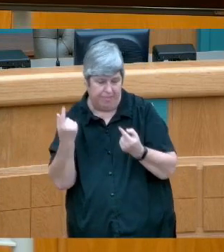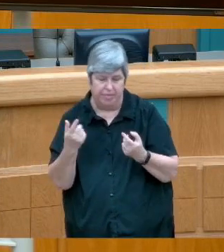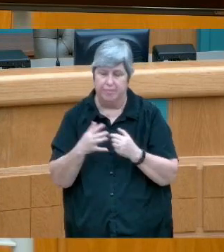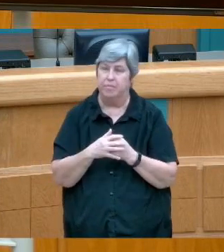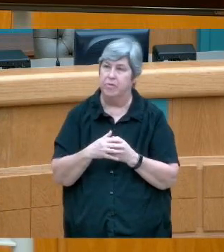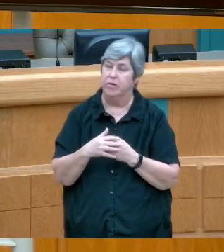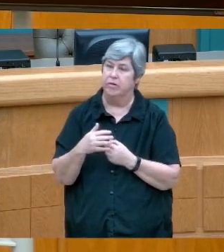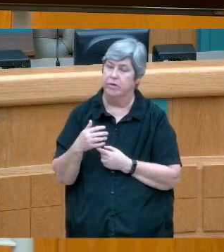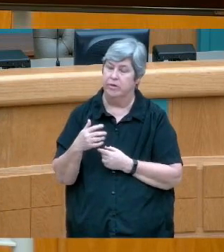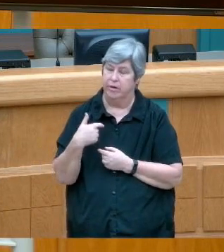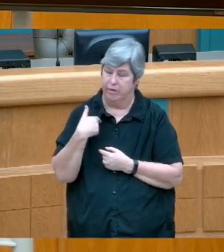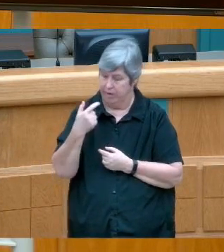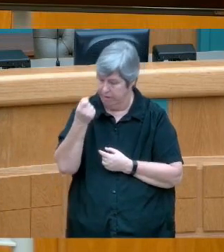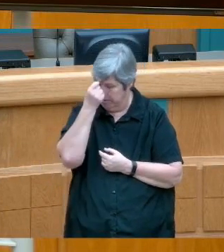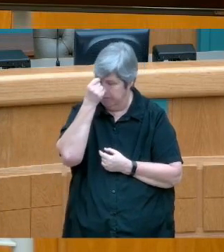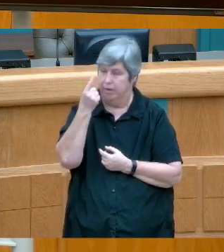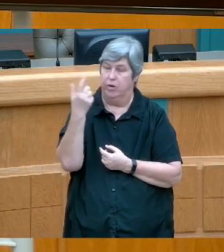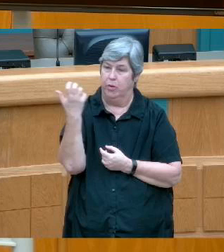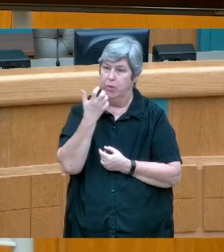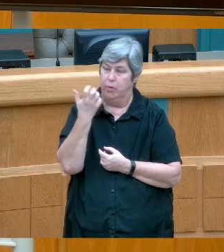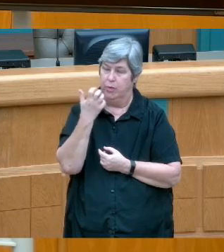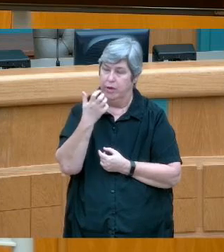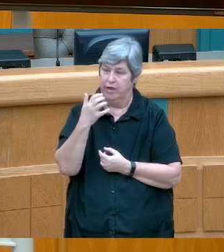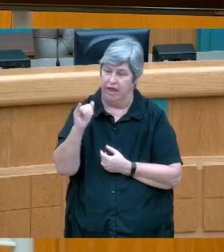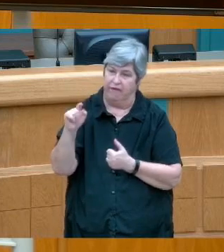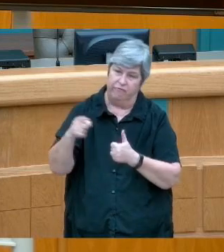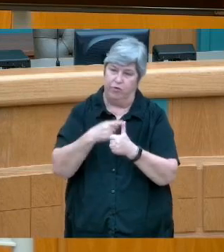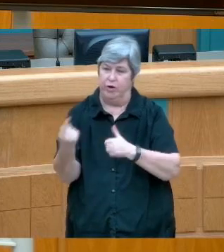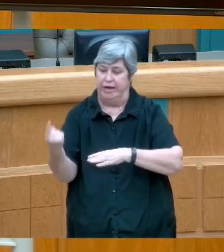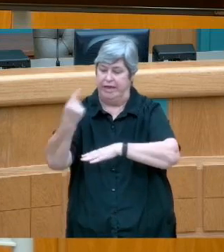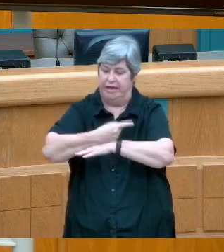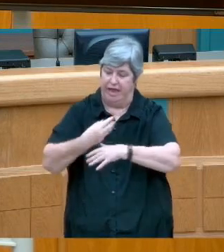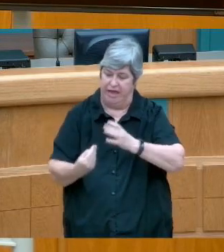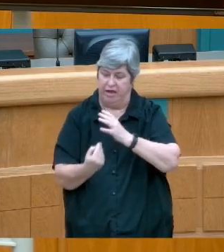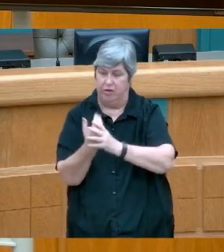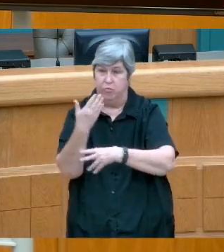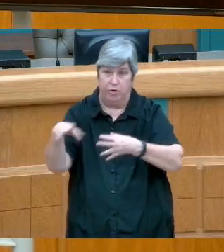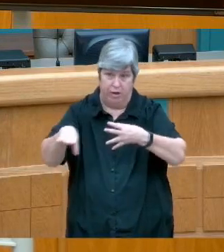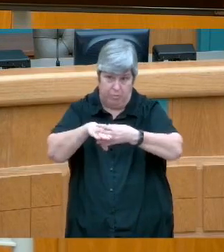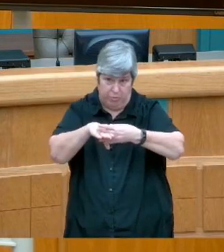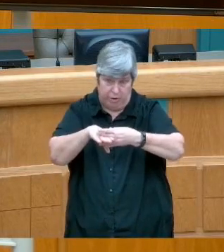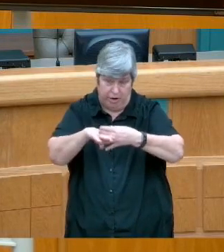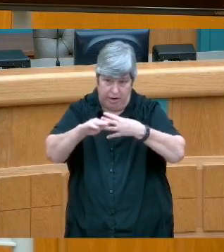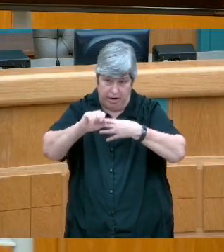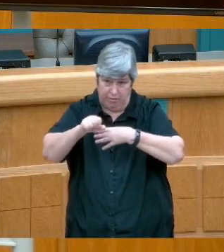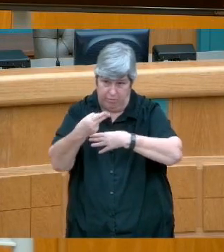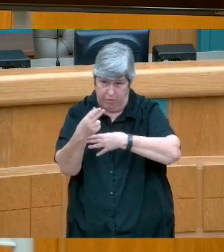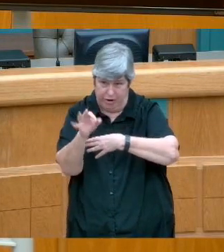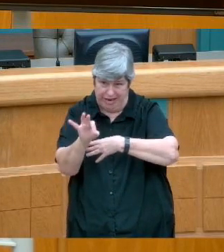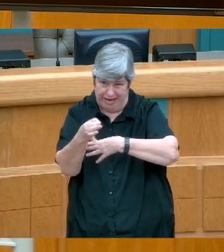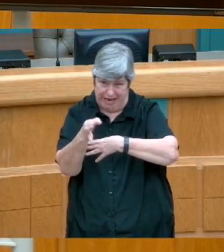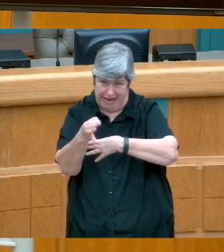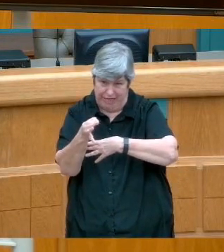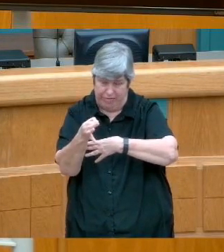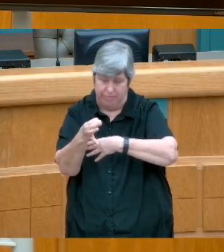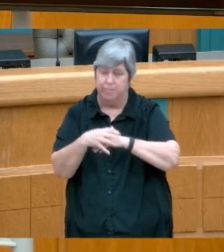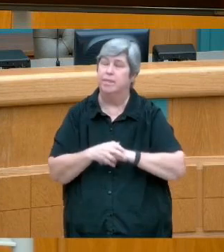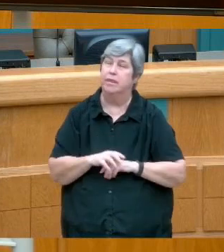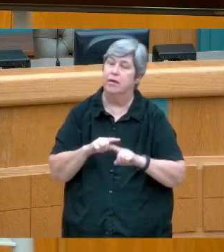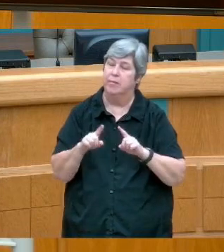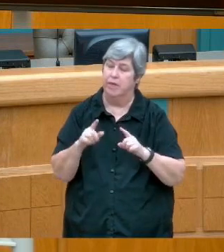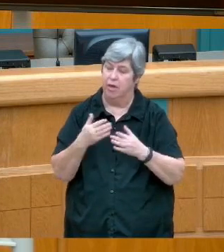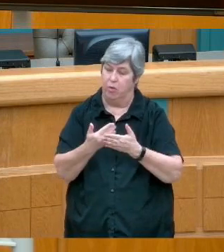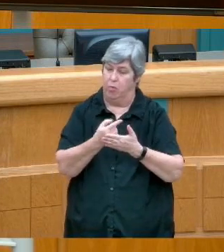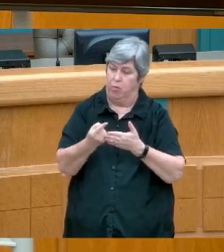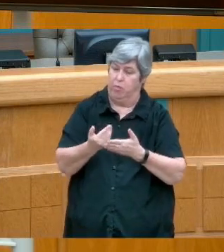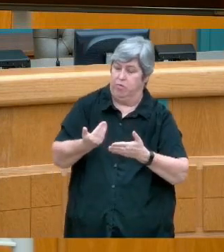really gripped our community that first day of spring break, which would have been on March 9th. And but a week prior